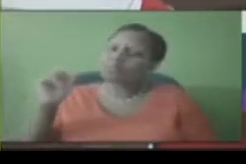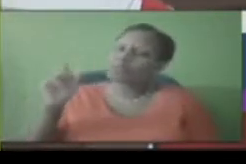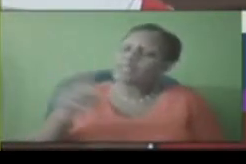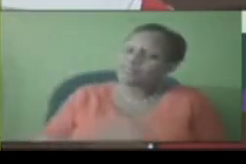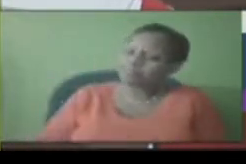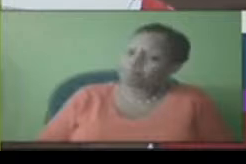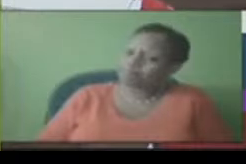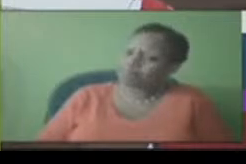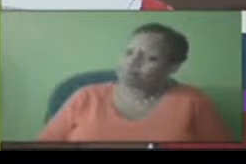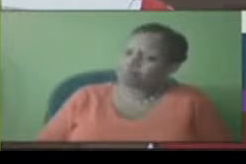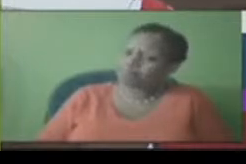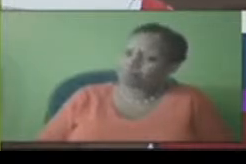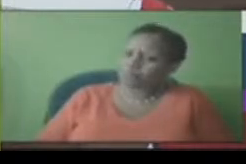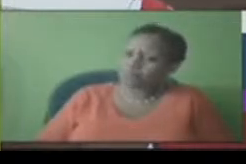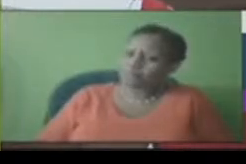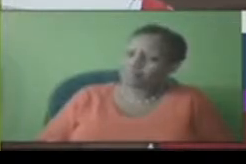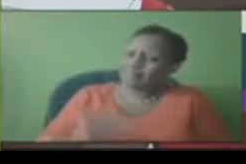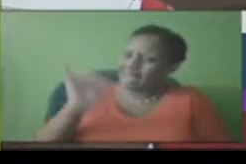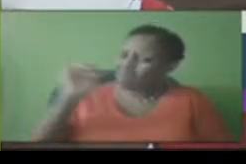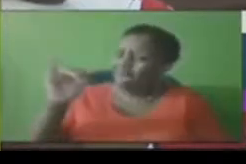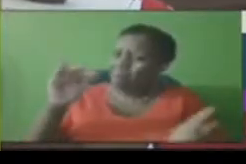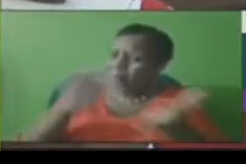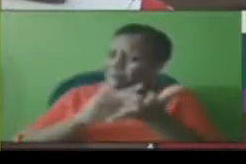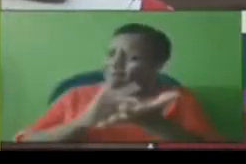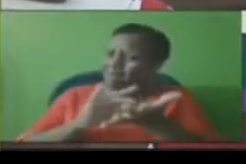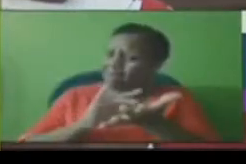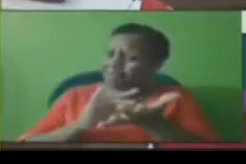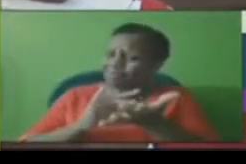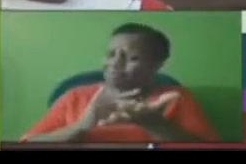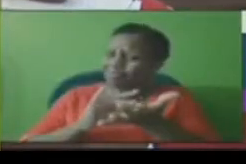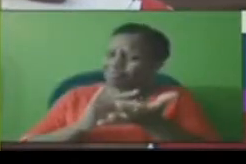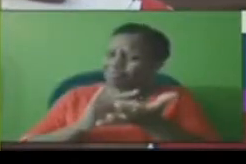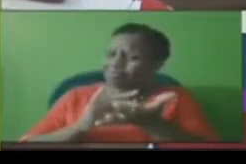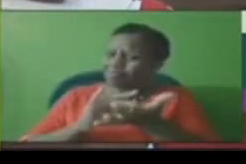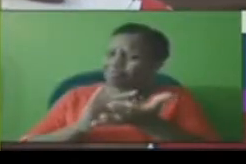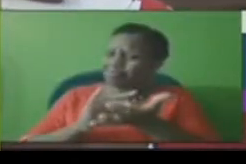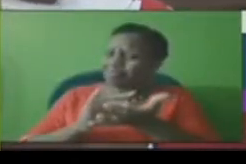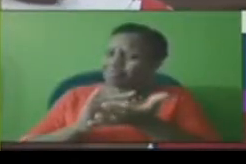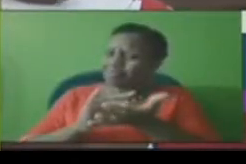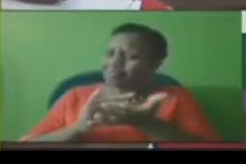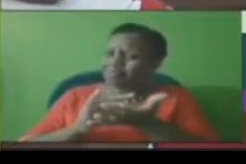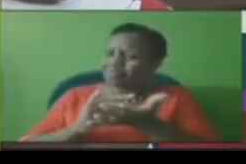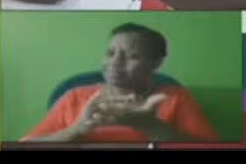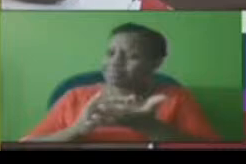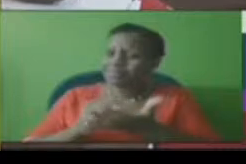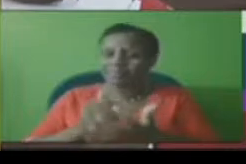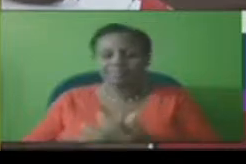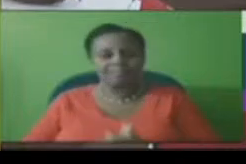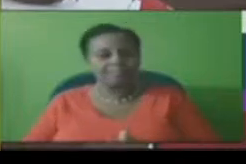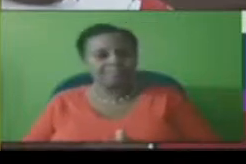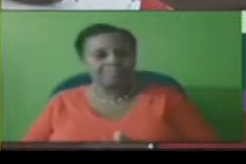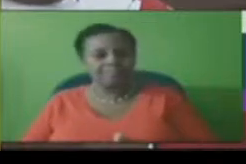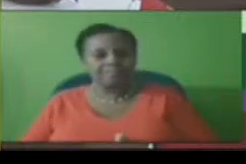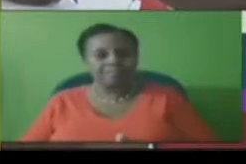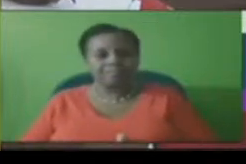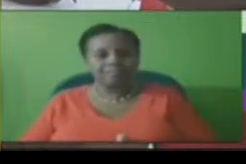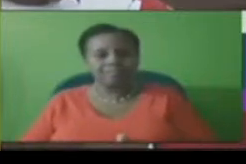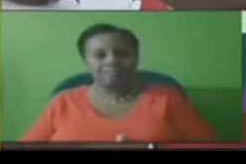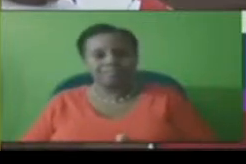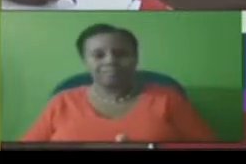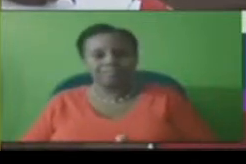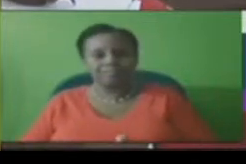Facility on Monday, or reported on Monday. Could you give us an idea as to how many vials, I'm not sure if it comes in vials, were